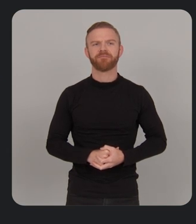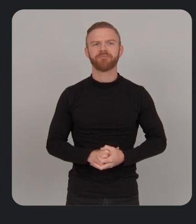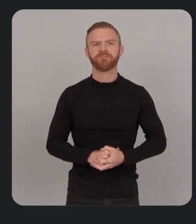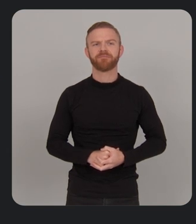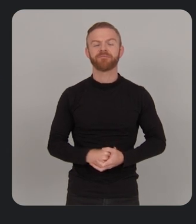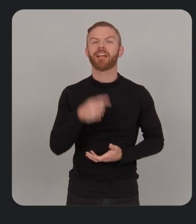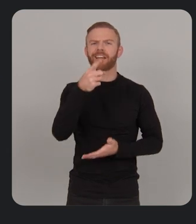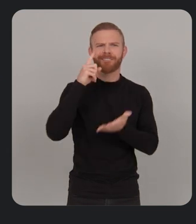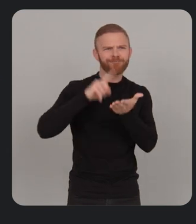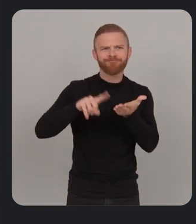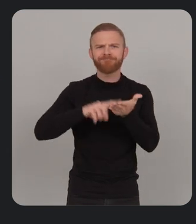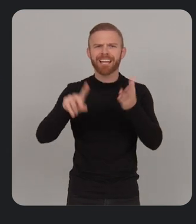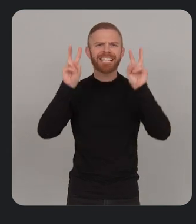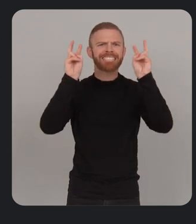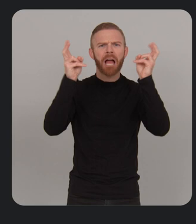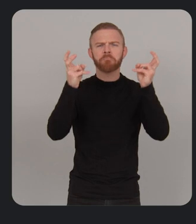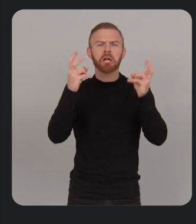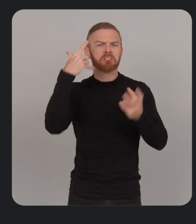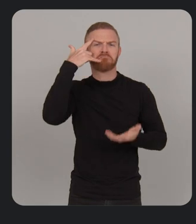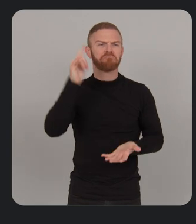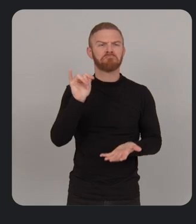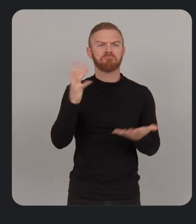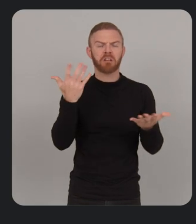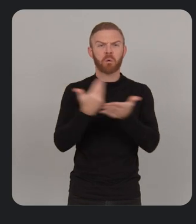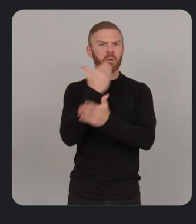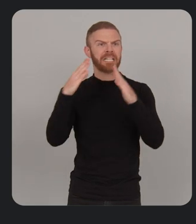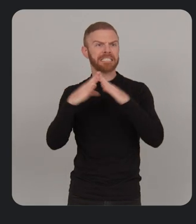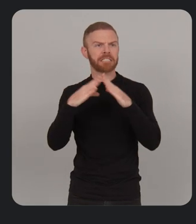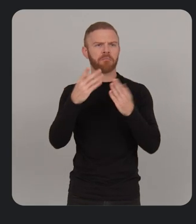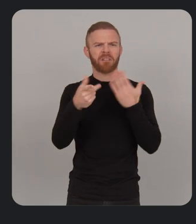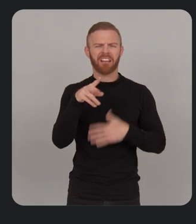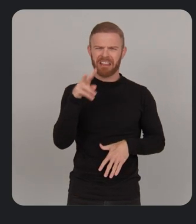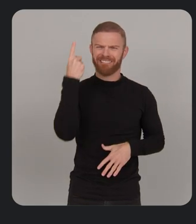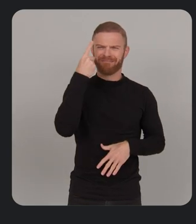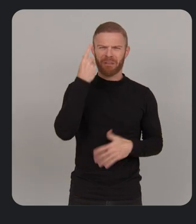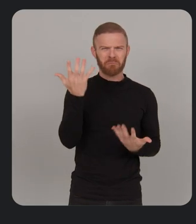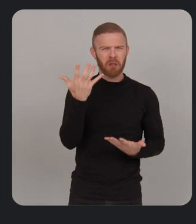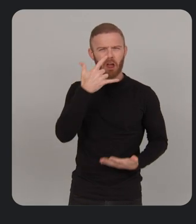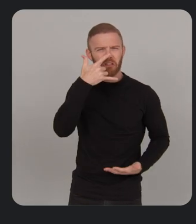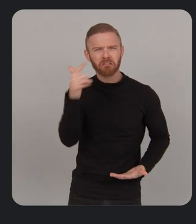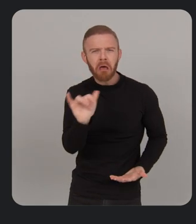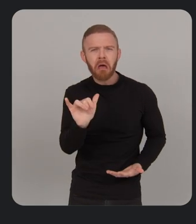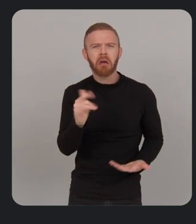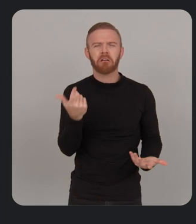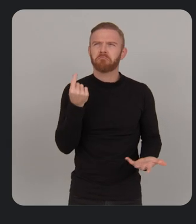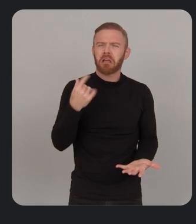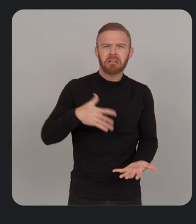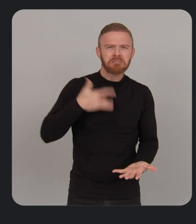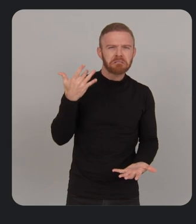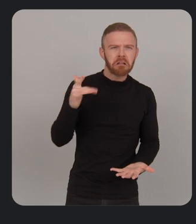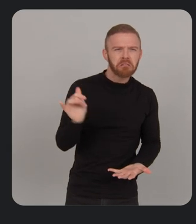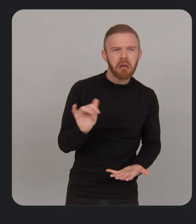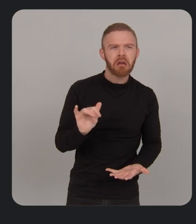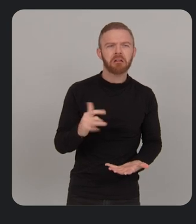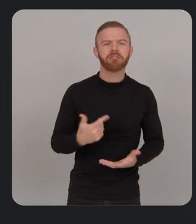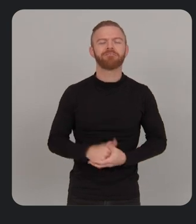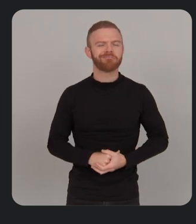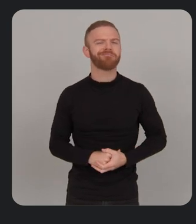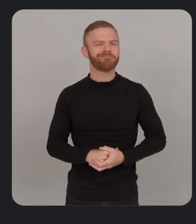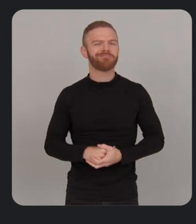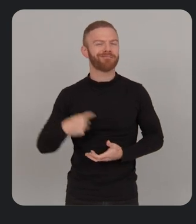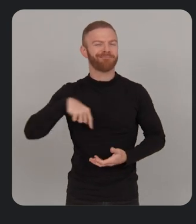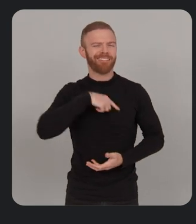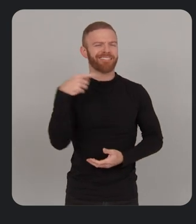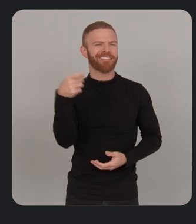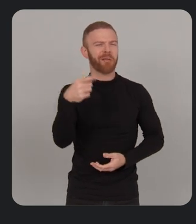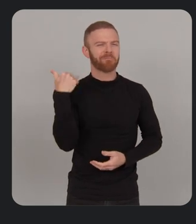As you're exploring a topic, like a new city, you might find yourself wondering, what's it going to look like? What's it going to feel like? We've all been